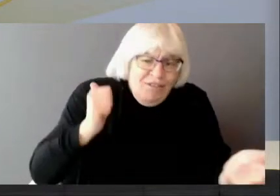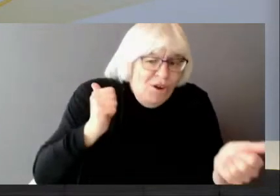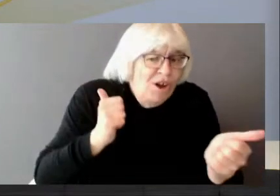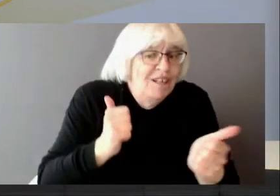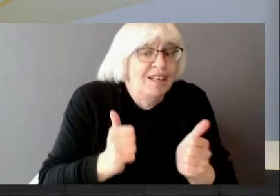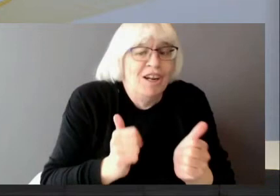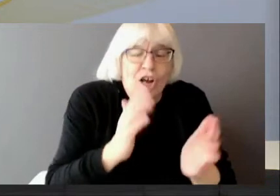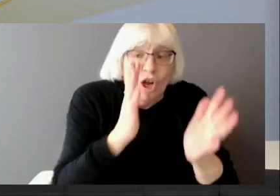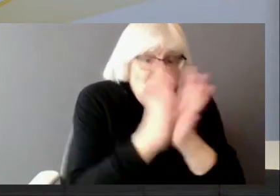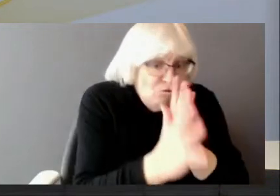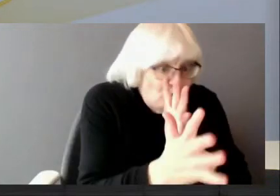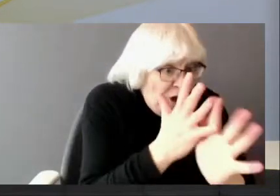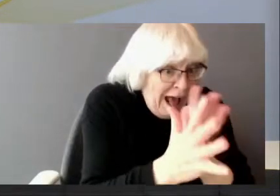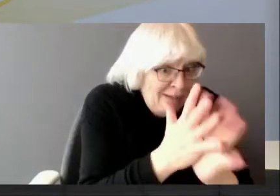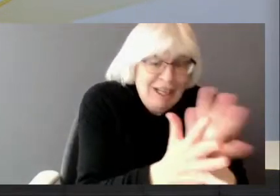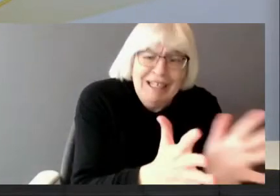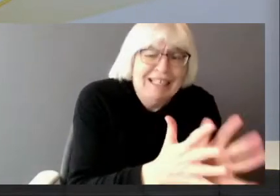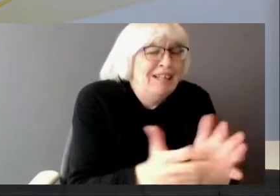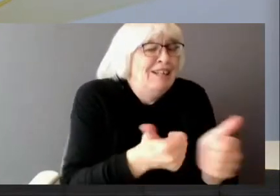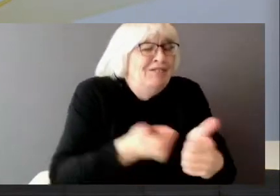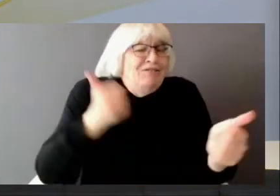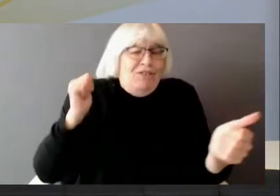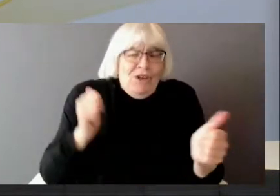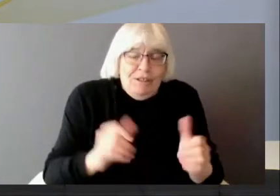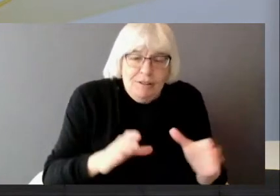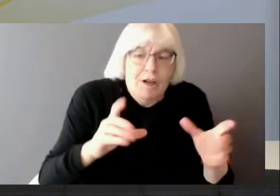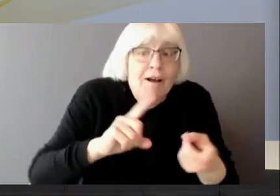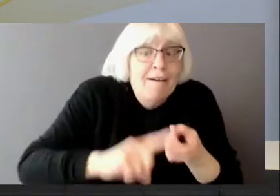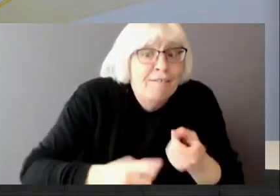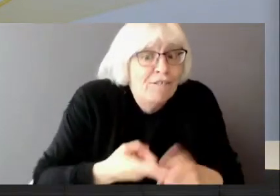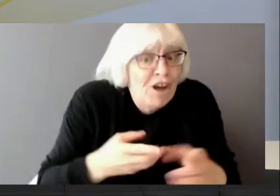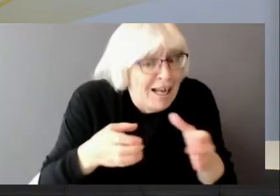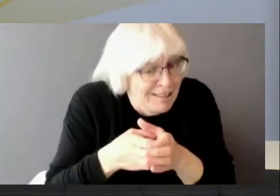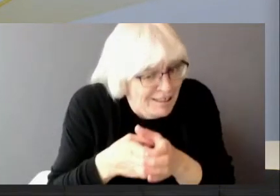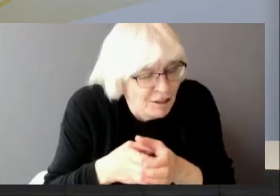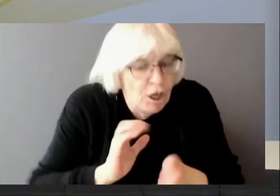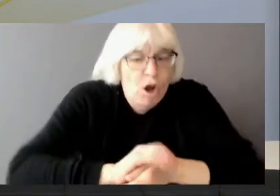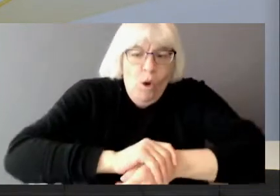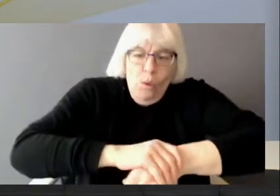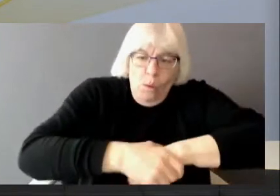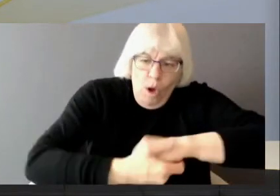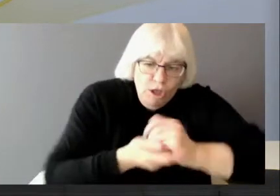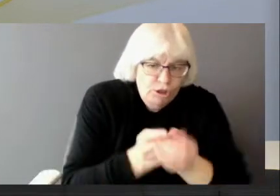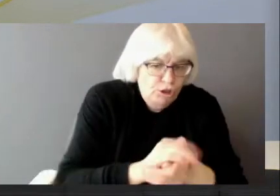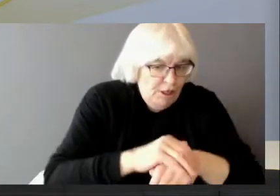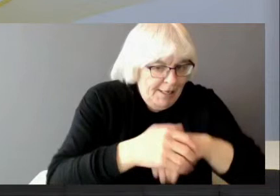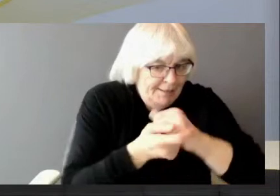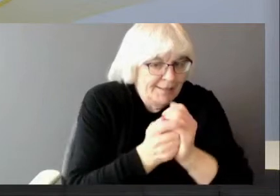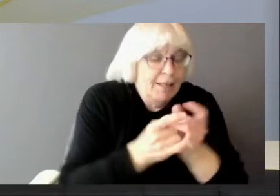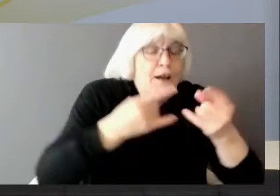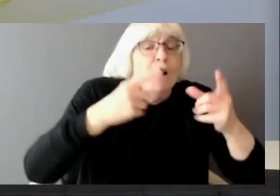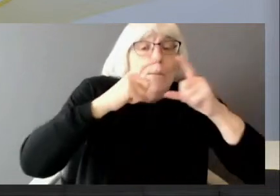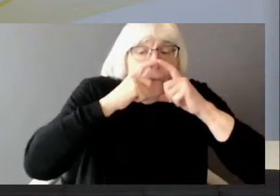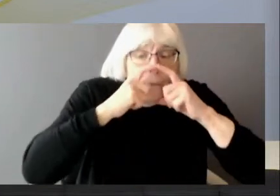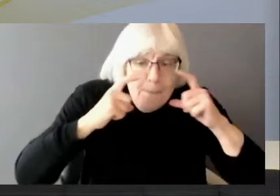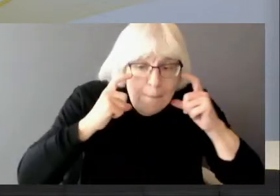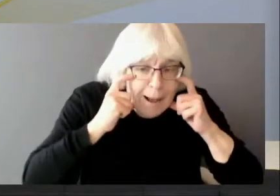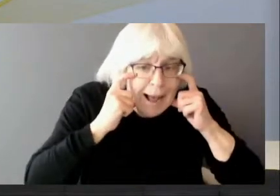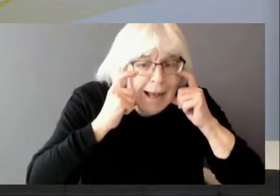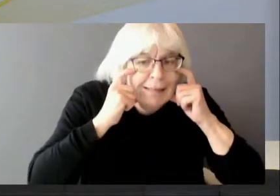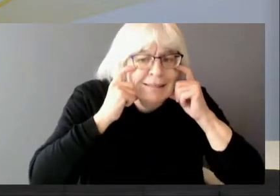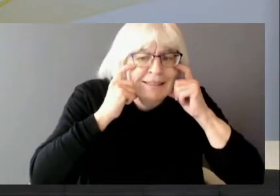contact brief. Washing our hands often, wearing a mask properly in closed indoor spaces, staying home when you're not feeling well, getting tested